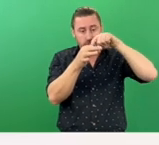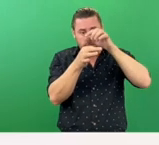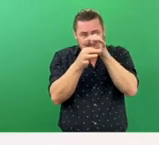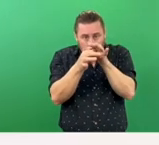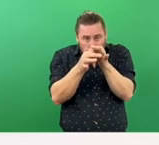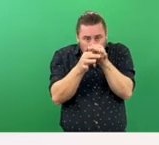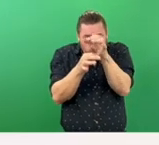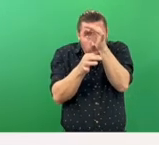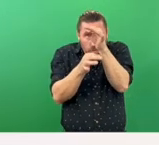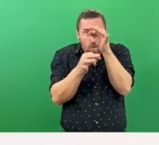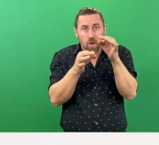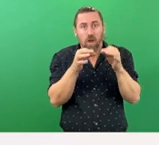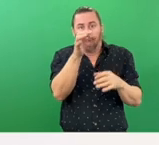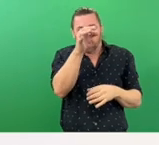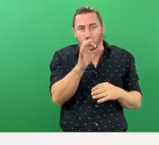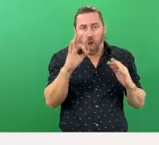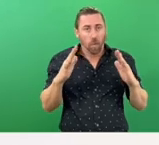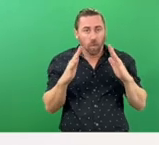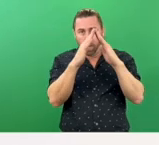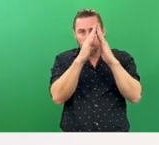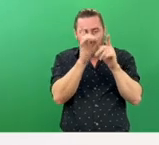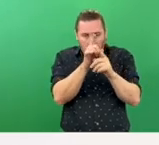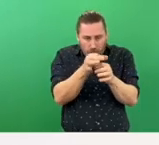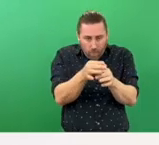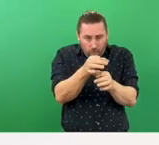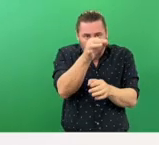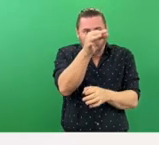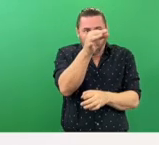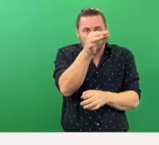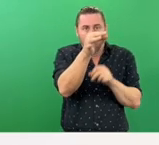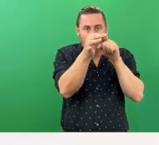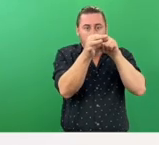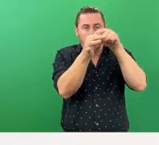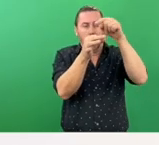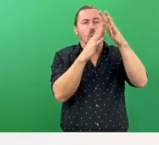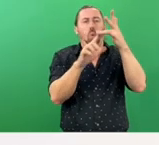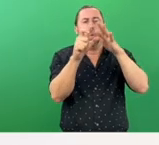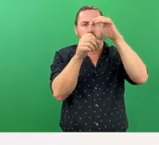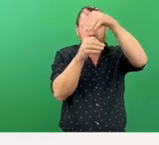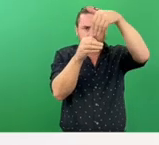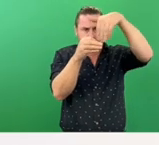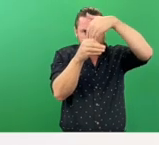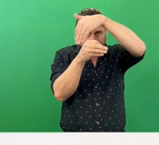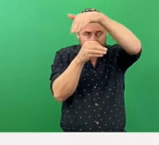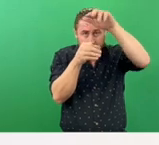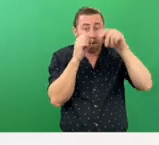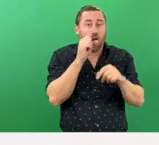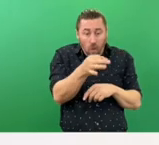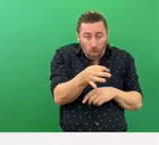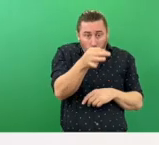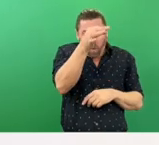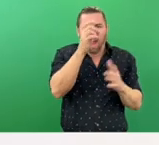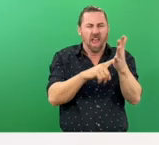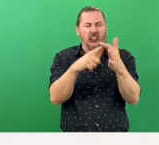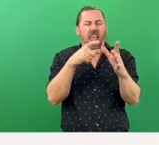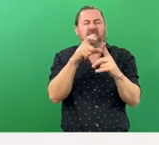a cylinder of lead coming out the end of your pencil like that. Right. Once you've exposed that